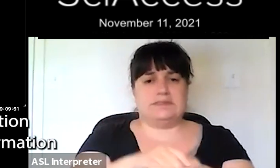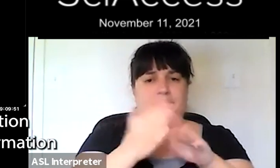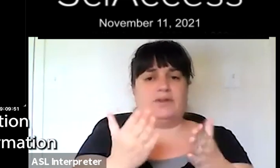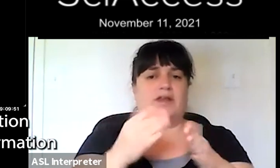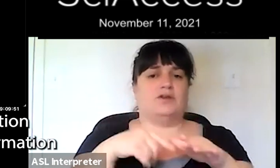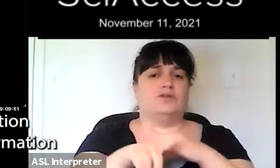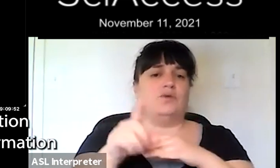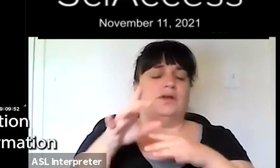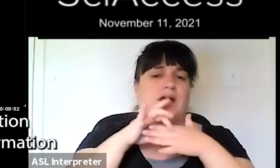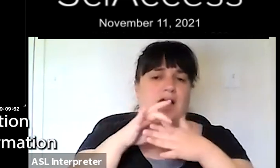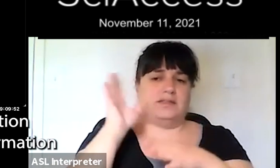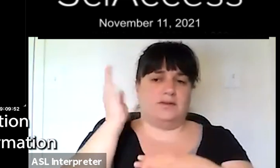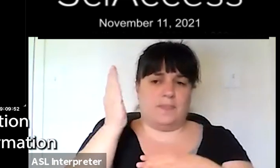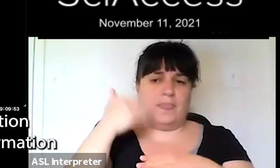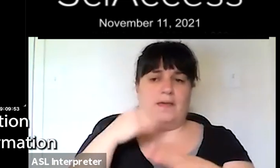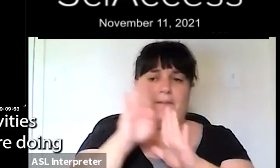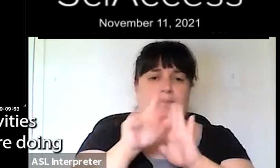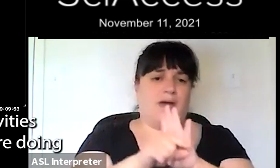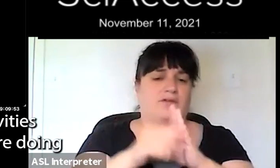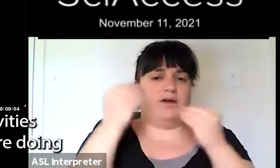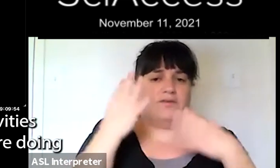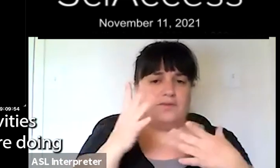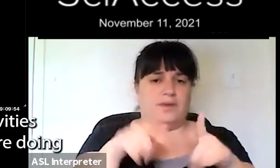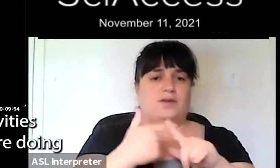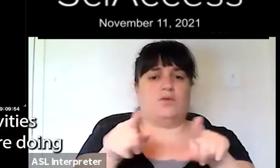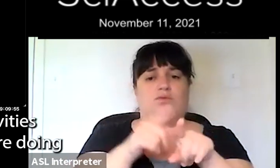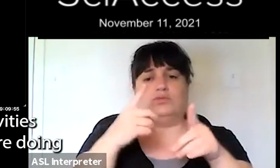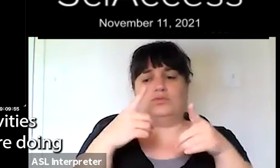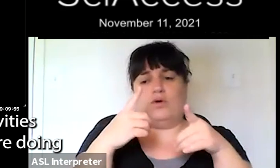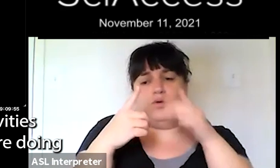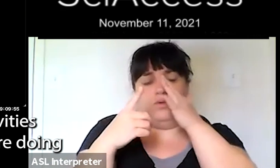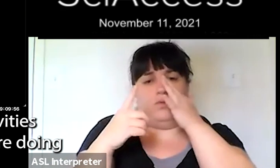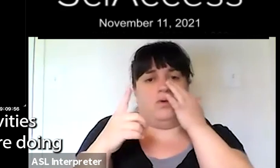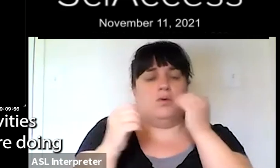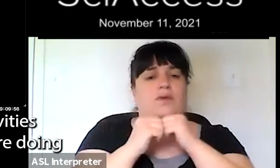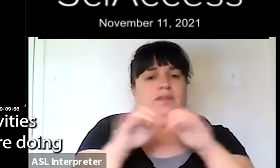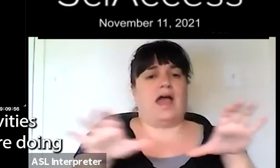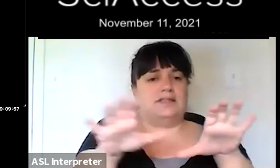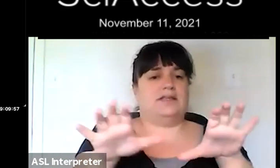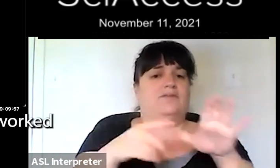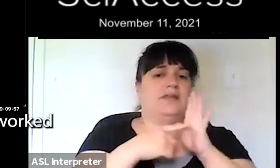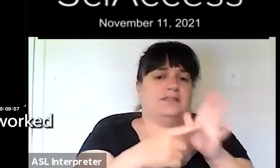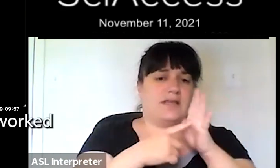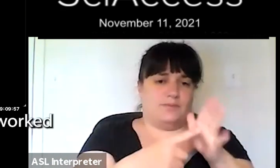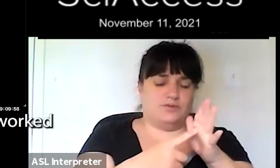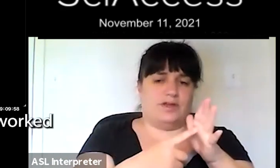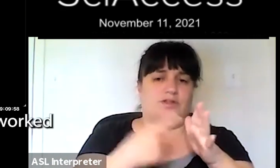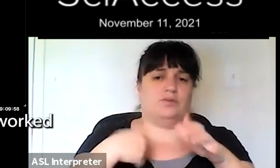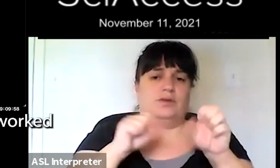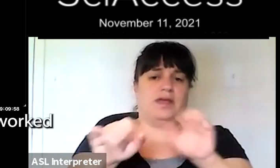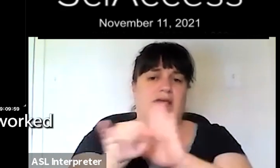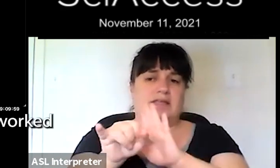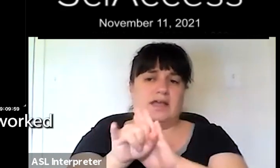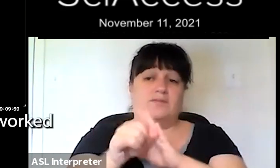content presentation, where we got background information, and then also during the activities and demonstrations that we were doing, so that we could identify